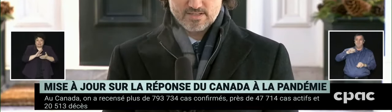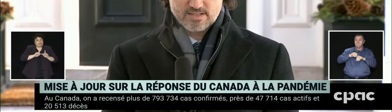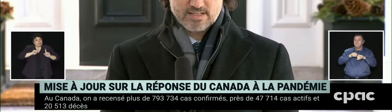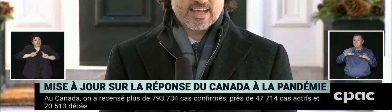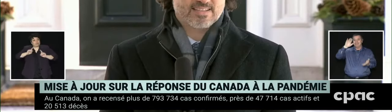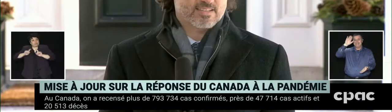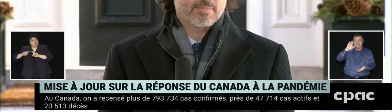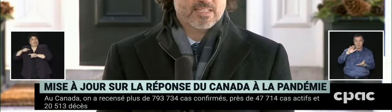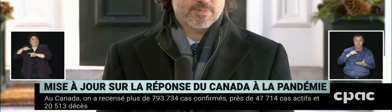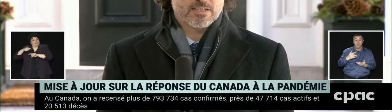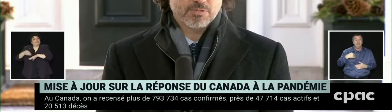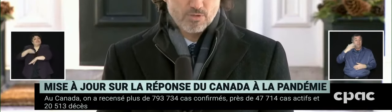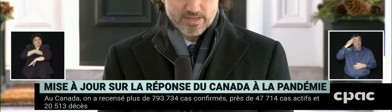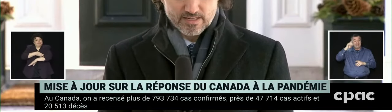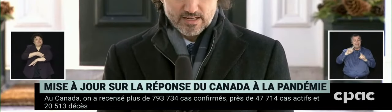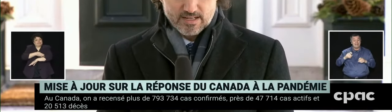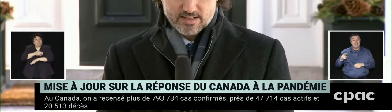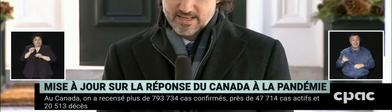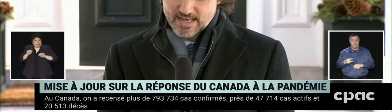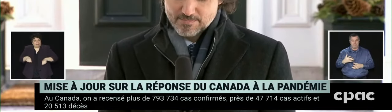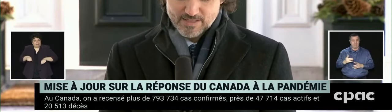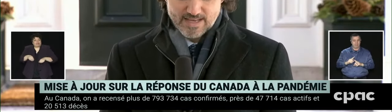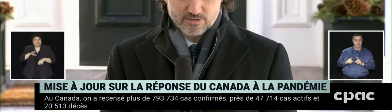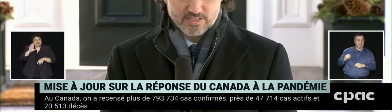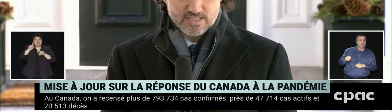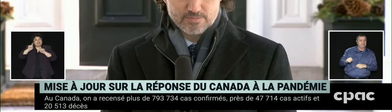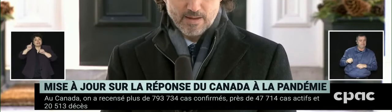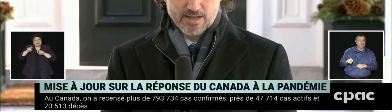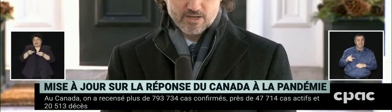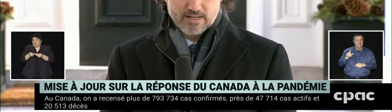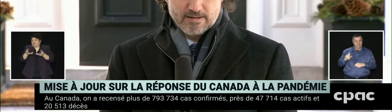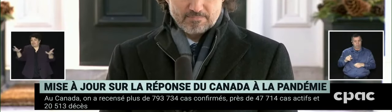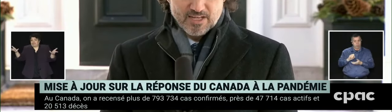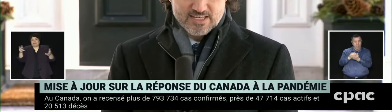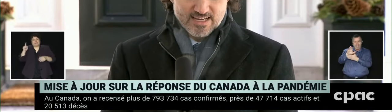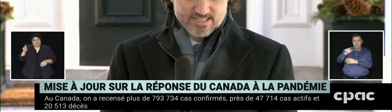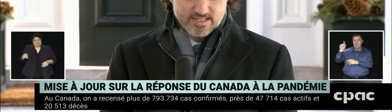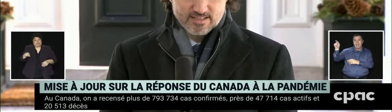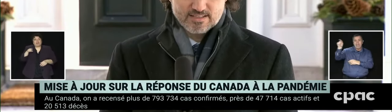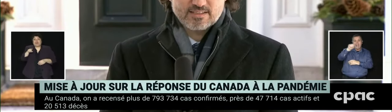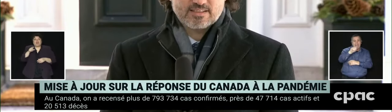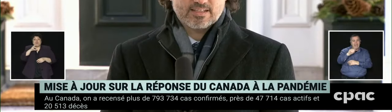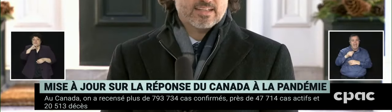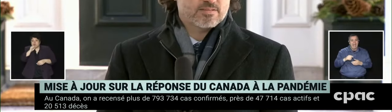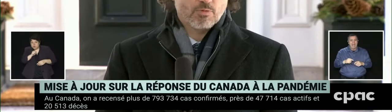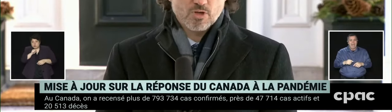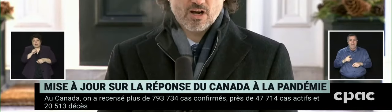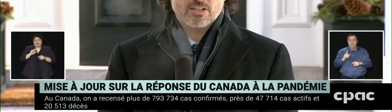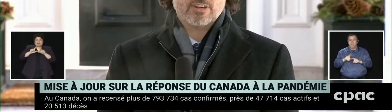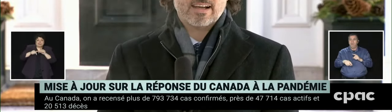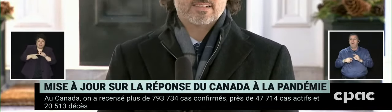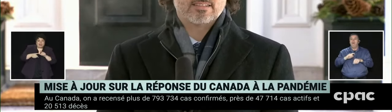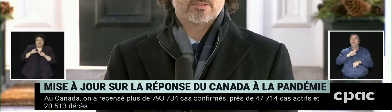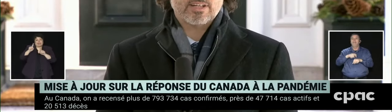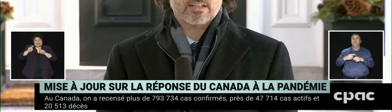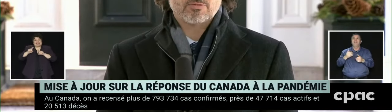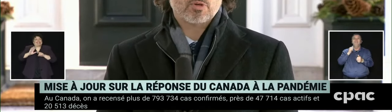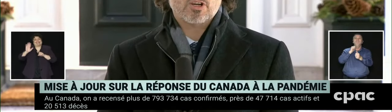difference. Tests must be deployed. They can't be allowed to expire. And testing, like more